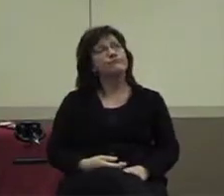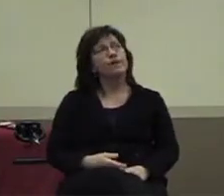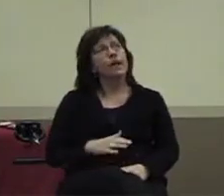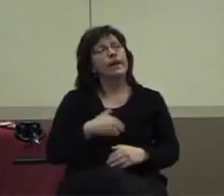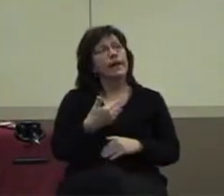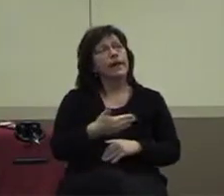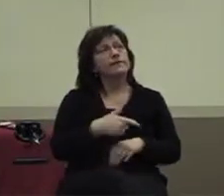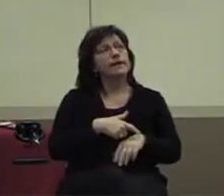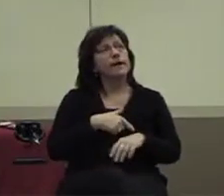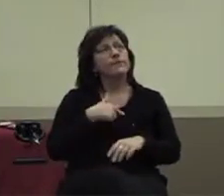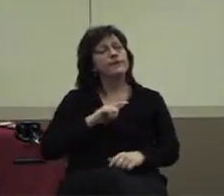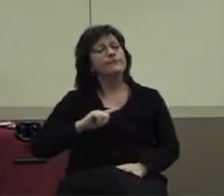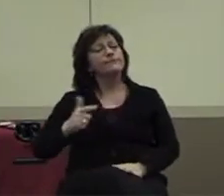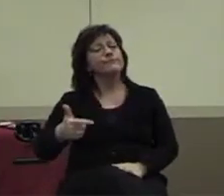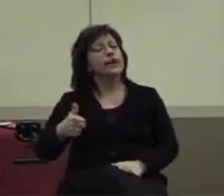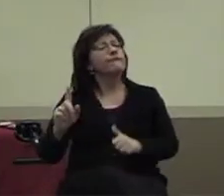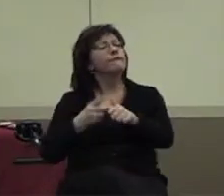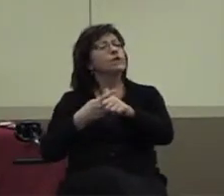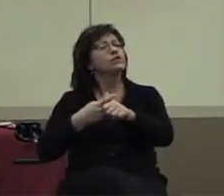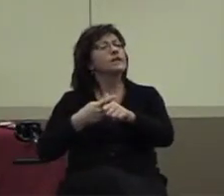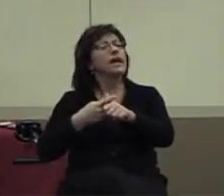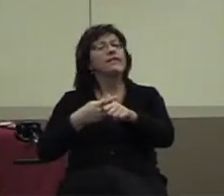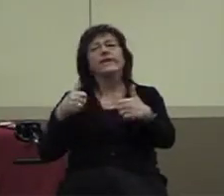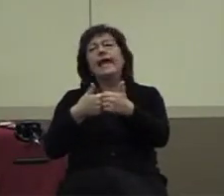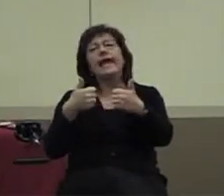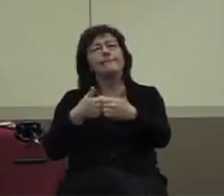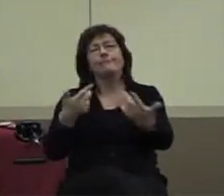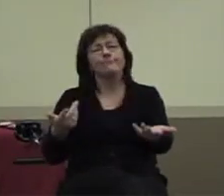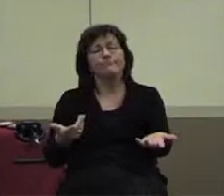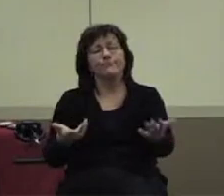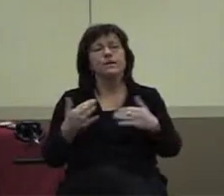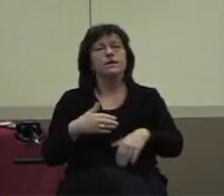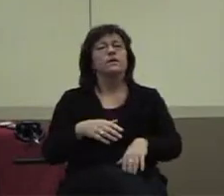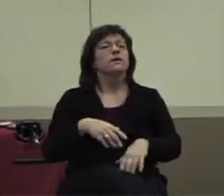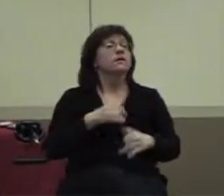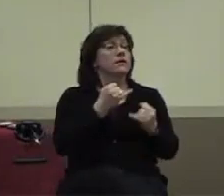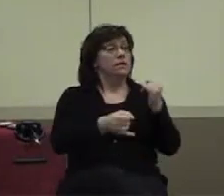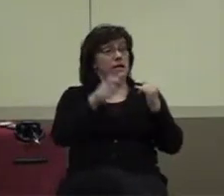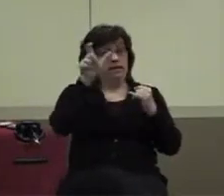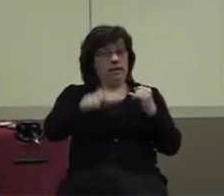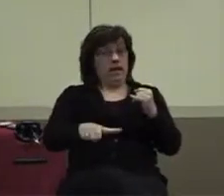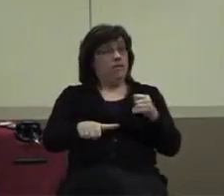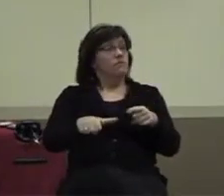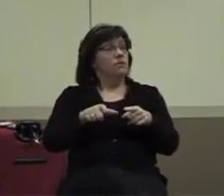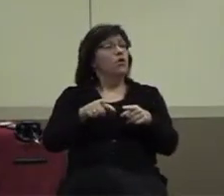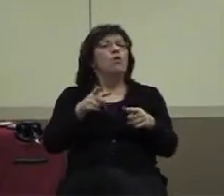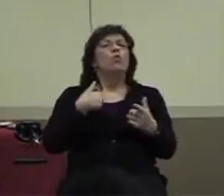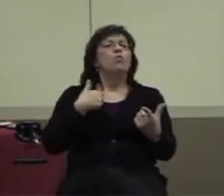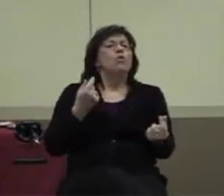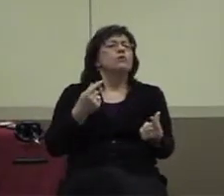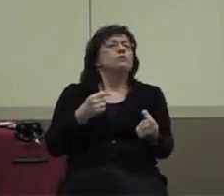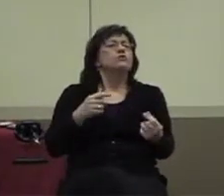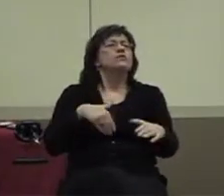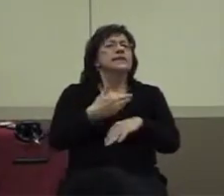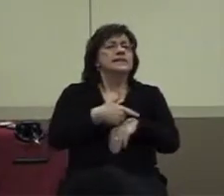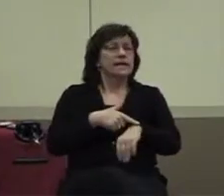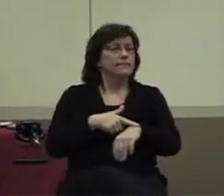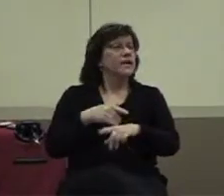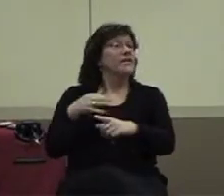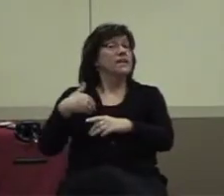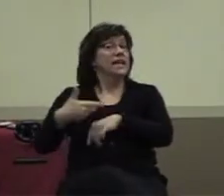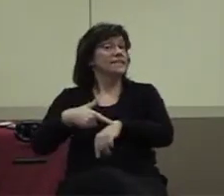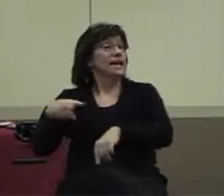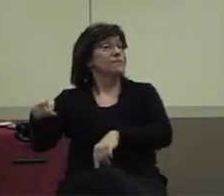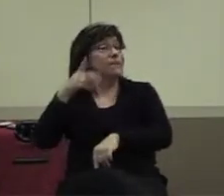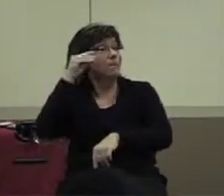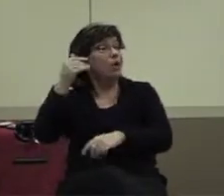whatever. And then the last column is, what will I do next time? So the next time Michael calls me dodo head, I'm going to go tell